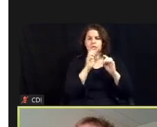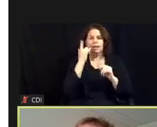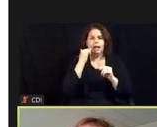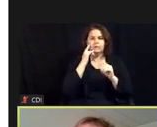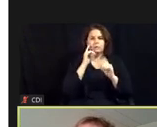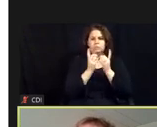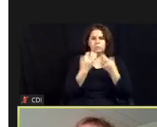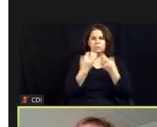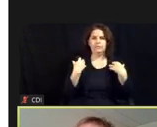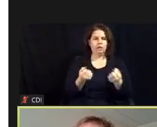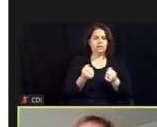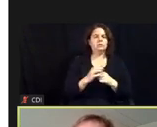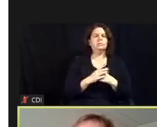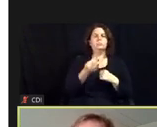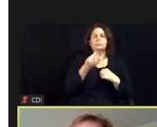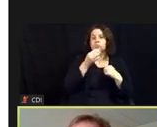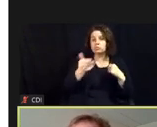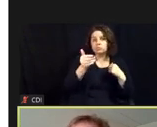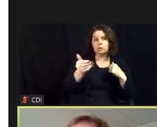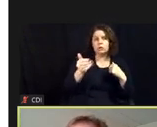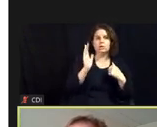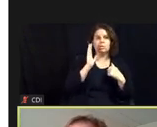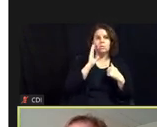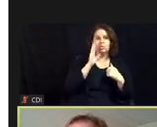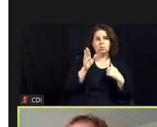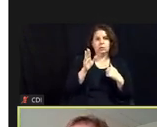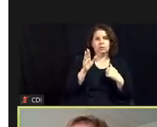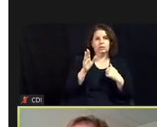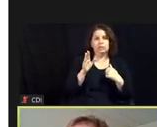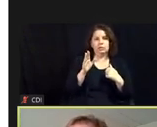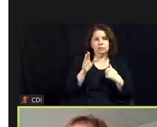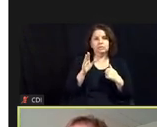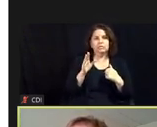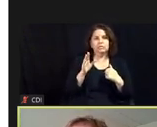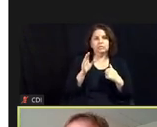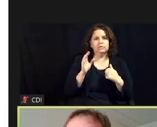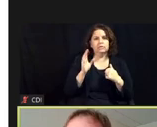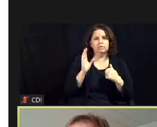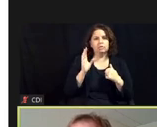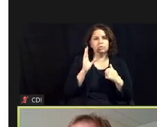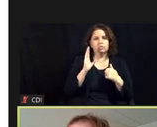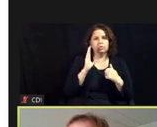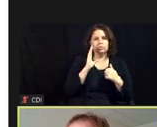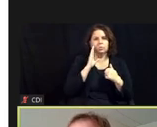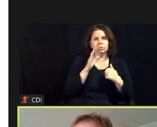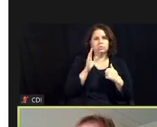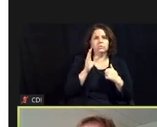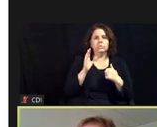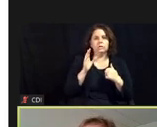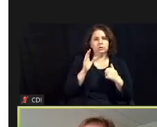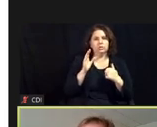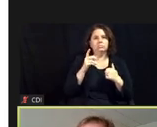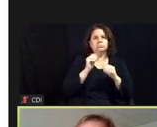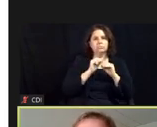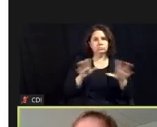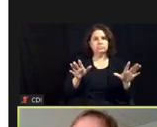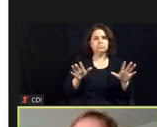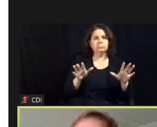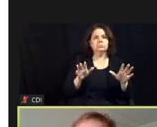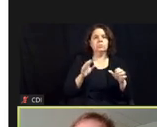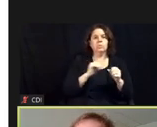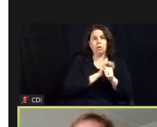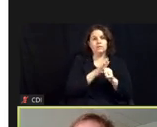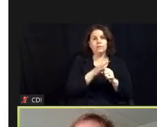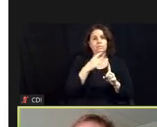So they are going to be testing our samples, a certain number of samples, just as a representational number, for the presence